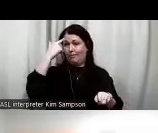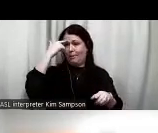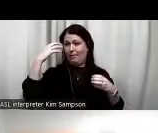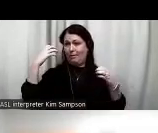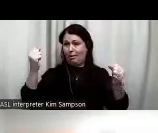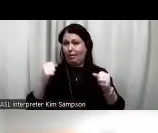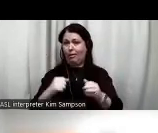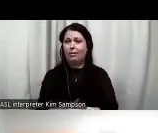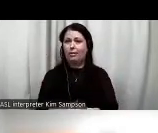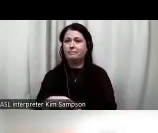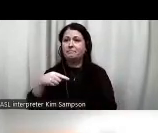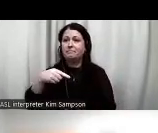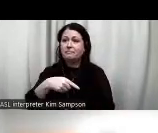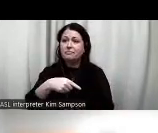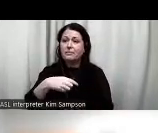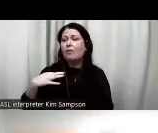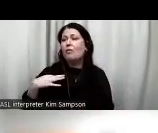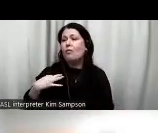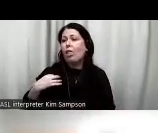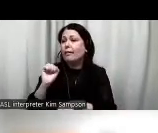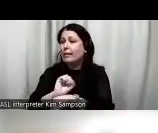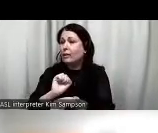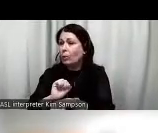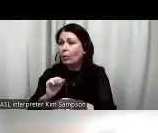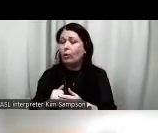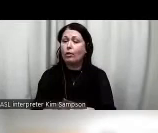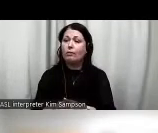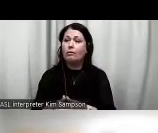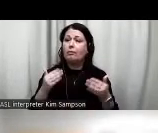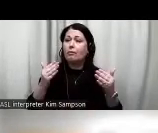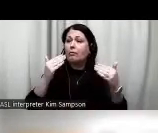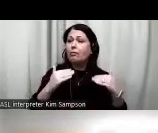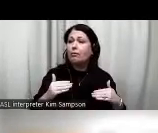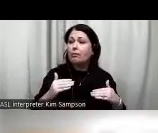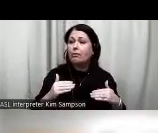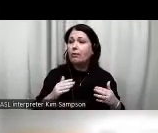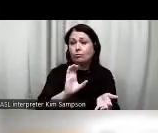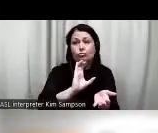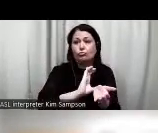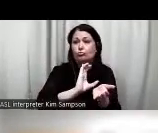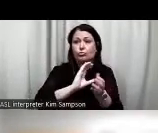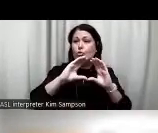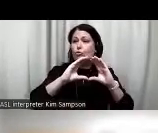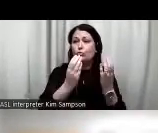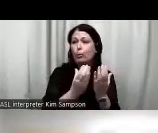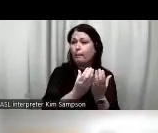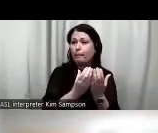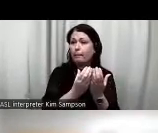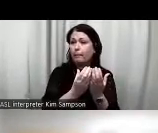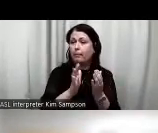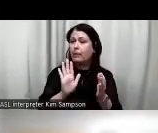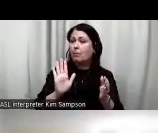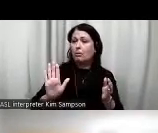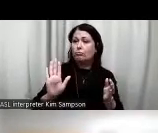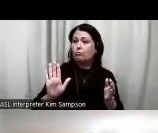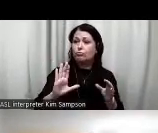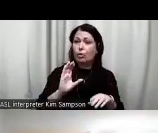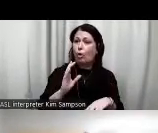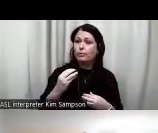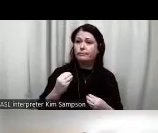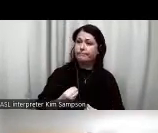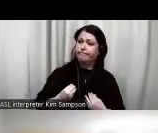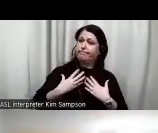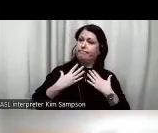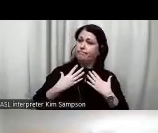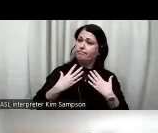similarly to volunteer work. And then even a church group, if that's what inspires